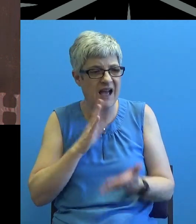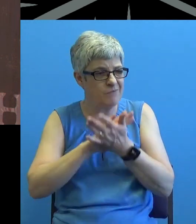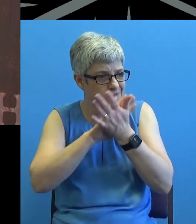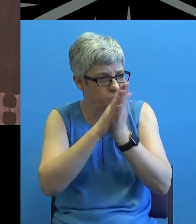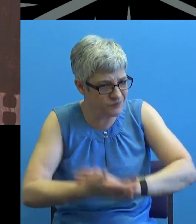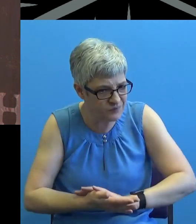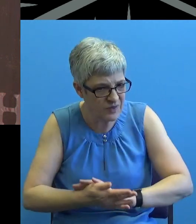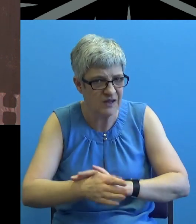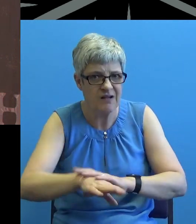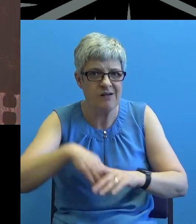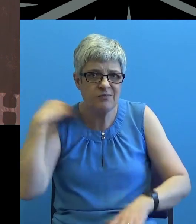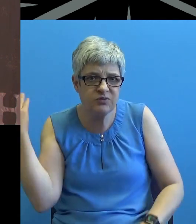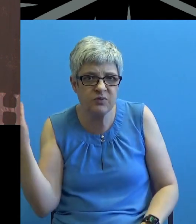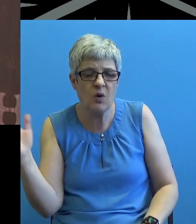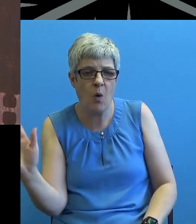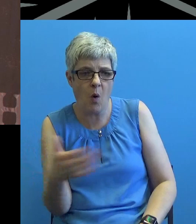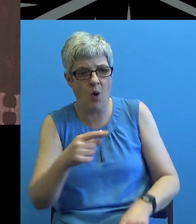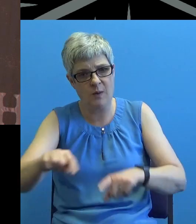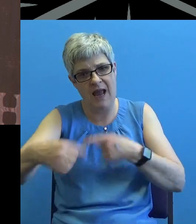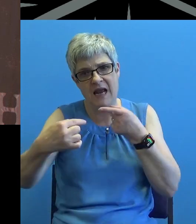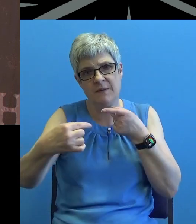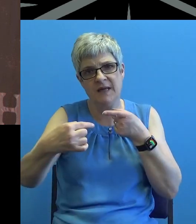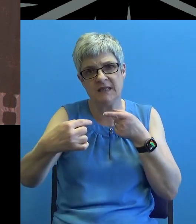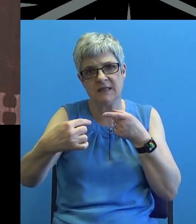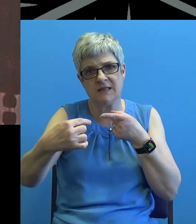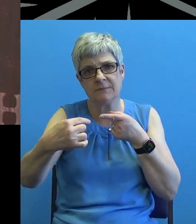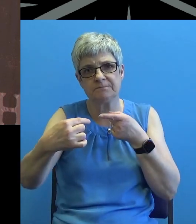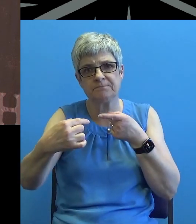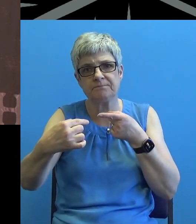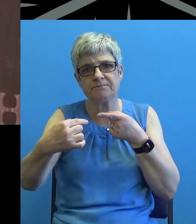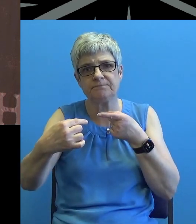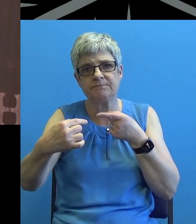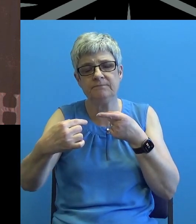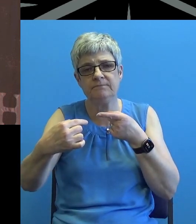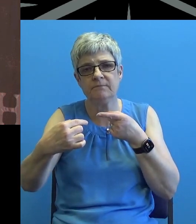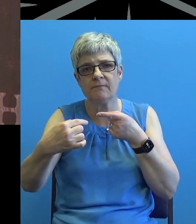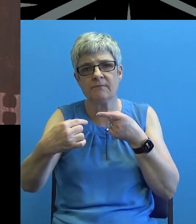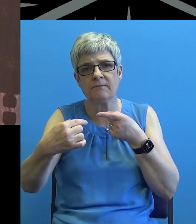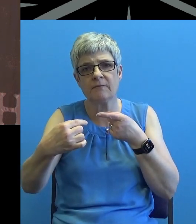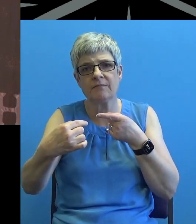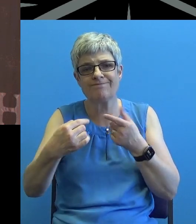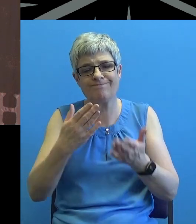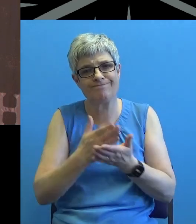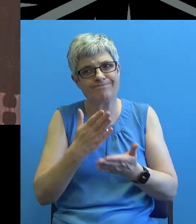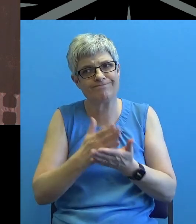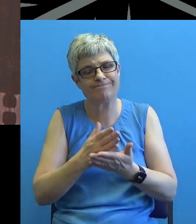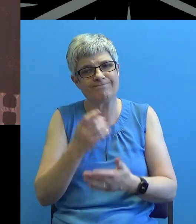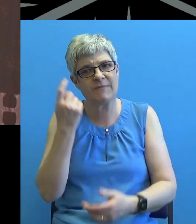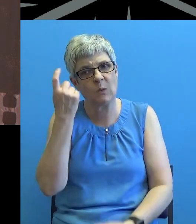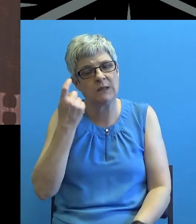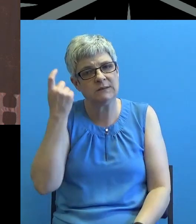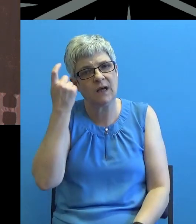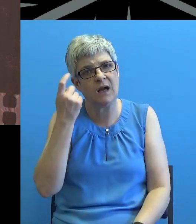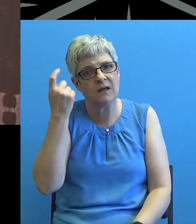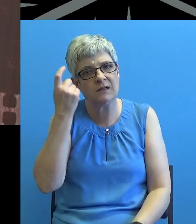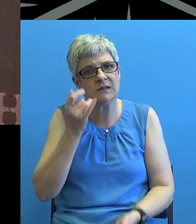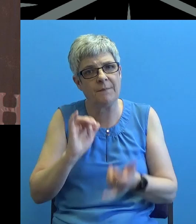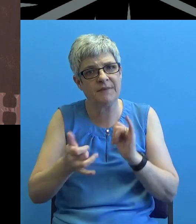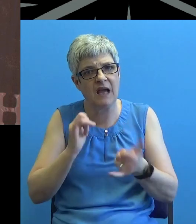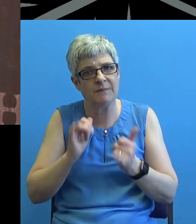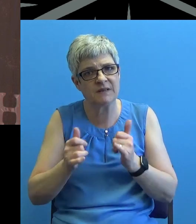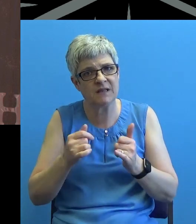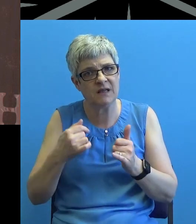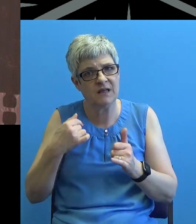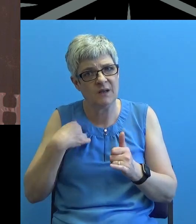slaughter all the secular enemies we have in the world. But I wonder sometimes whether